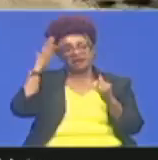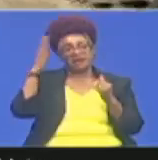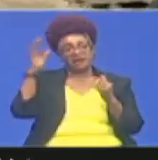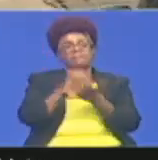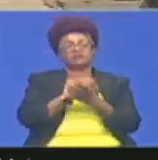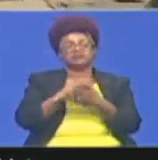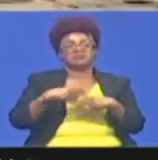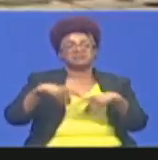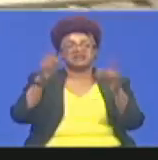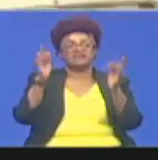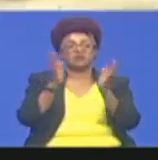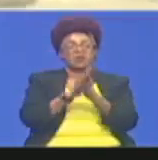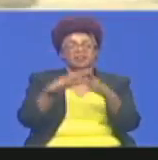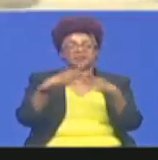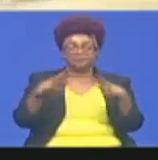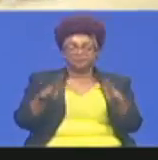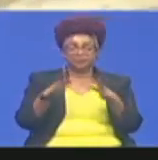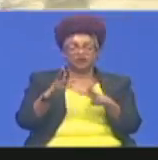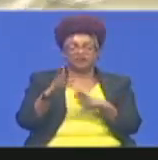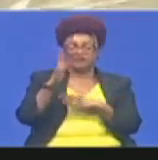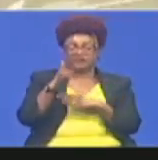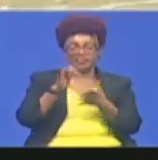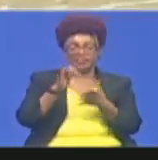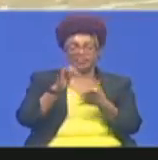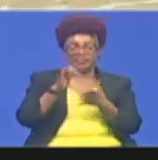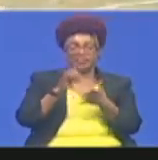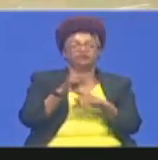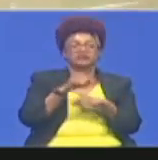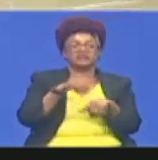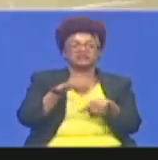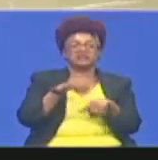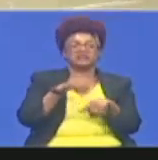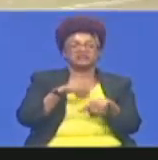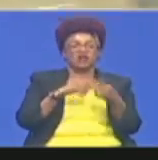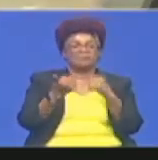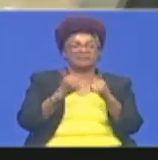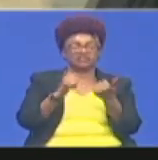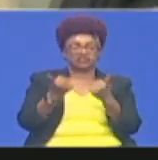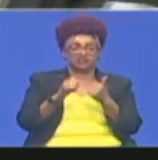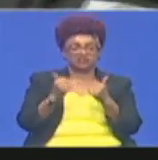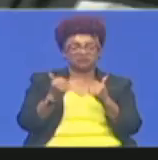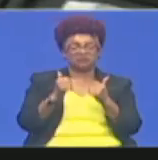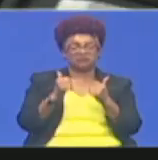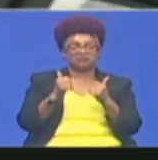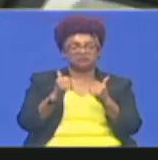themselves with the type of courses of fire which will be used during the competition.